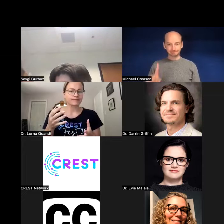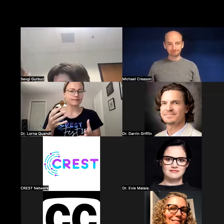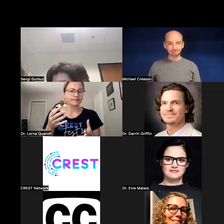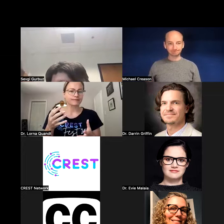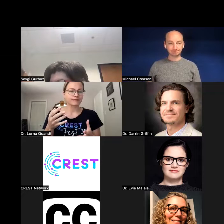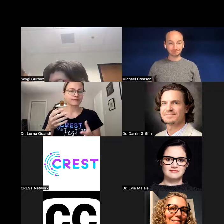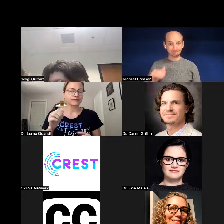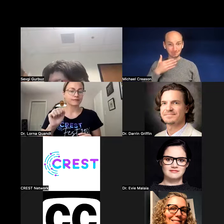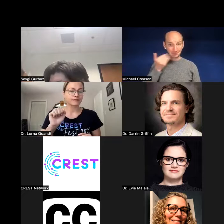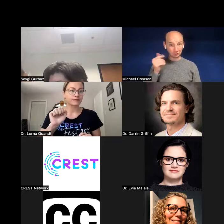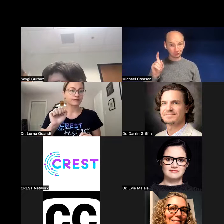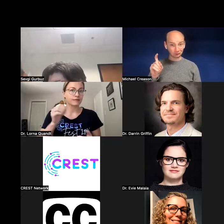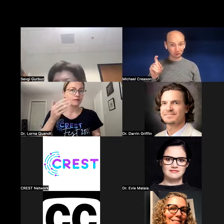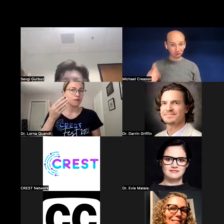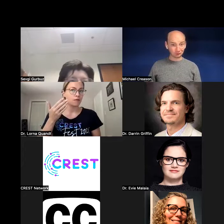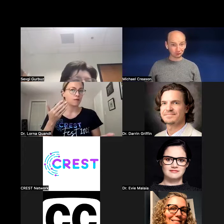better?